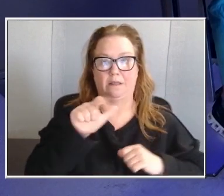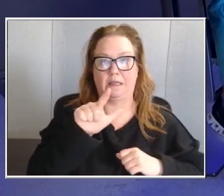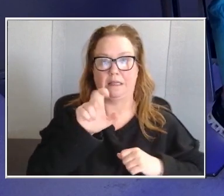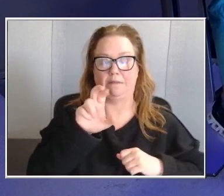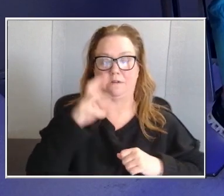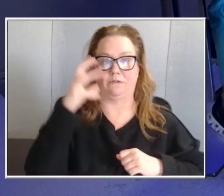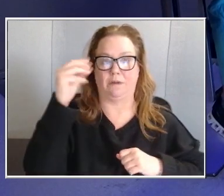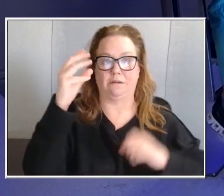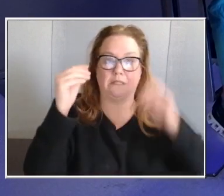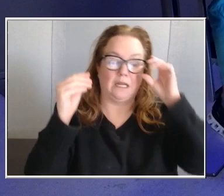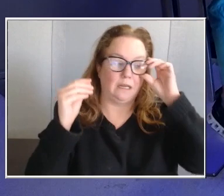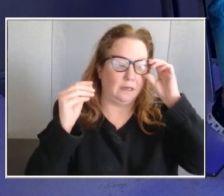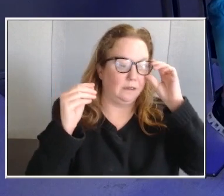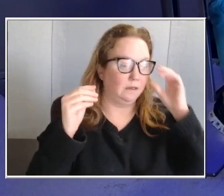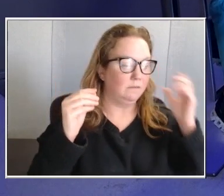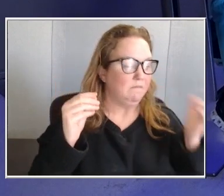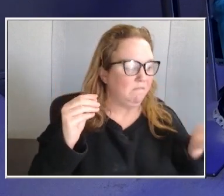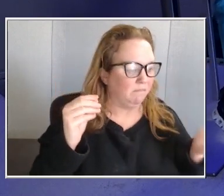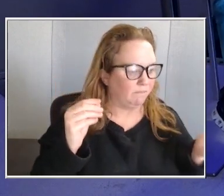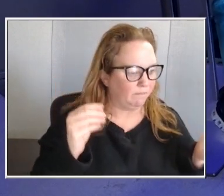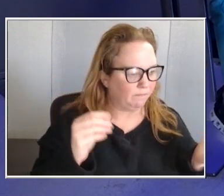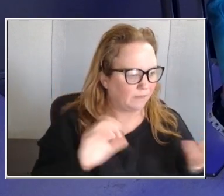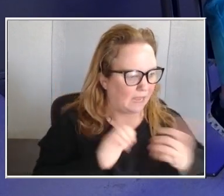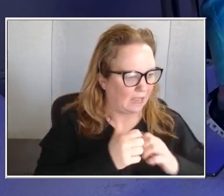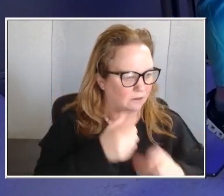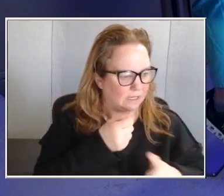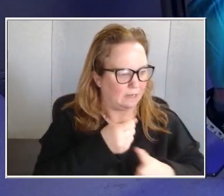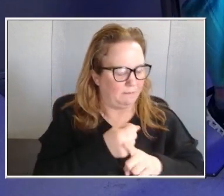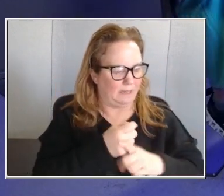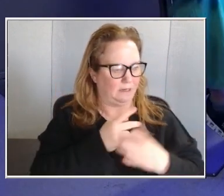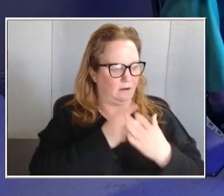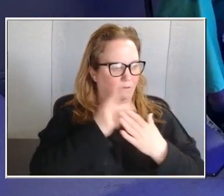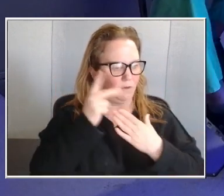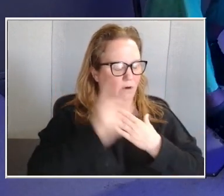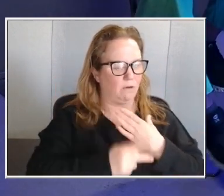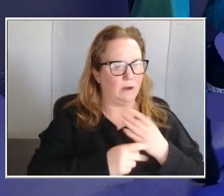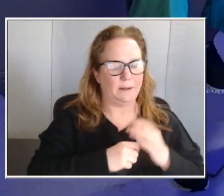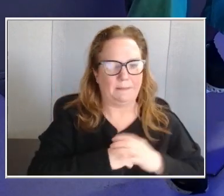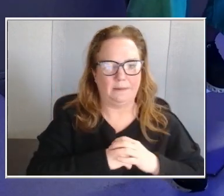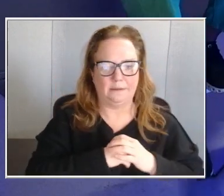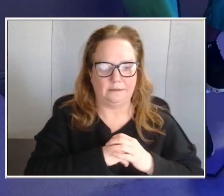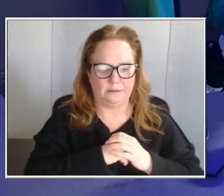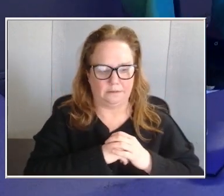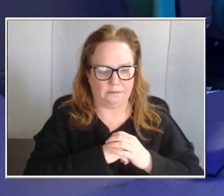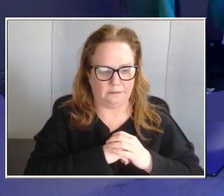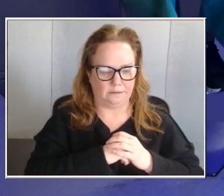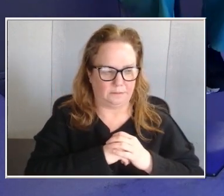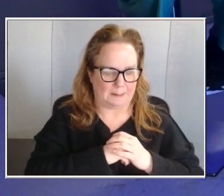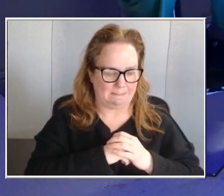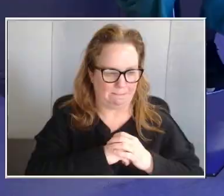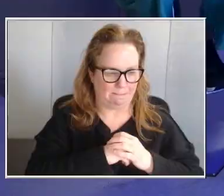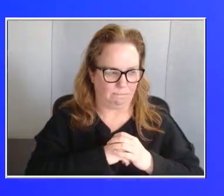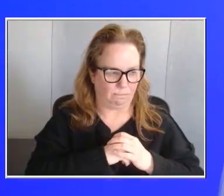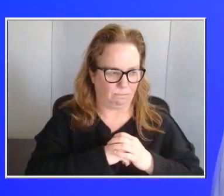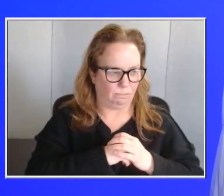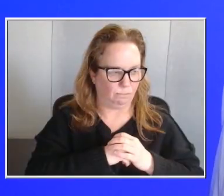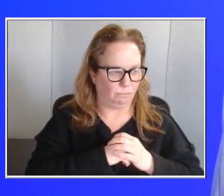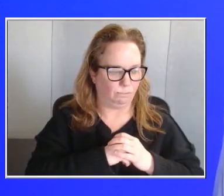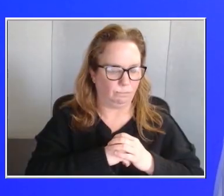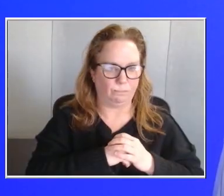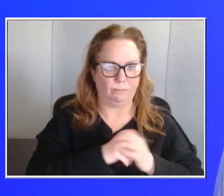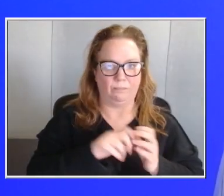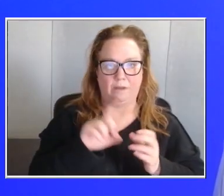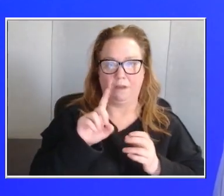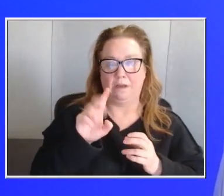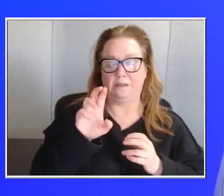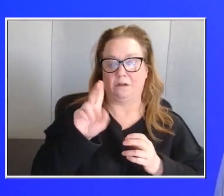outside. Tell us how that's impacted our program. I think like Dr. Coomer was saying